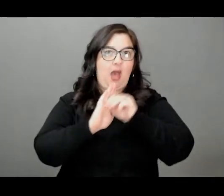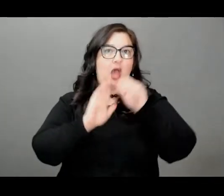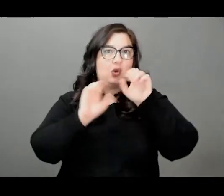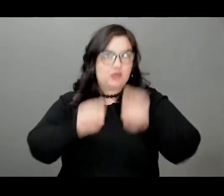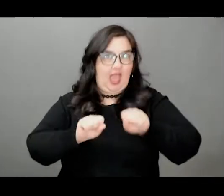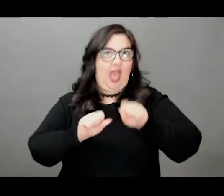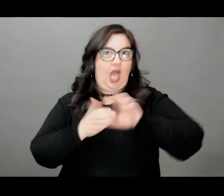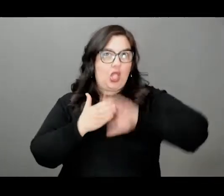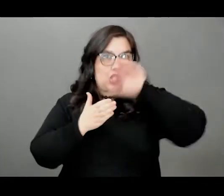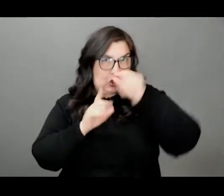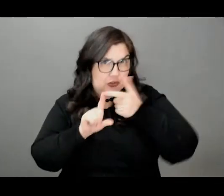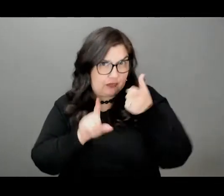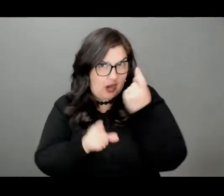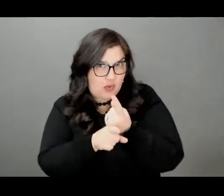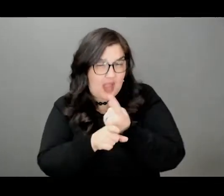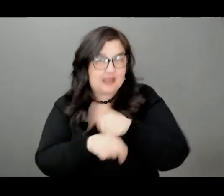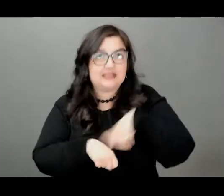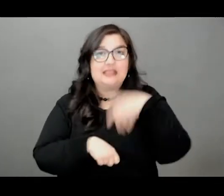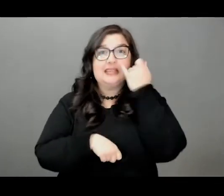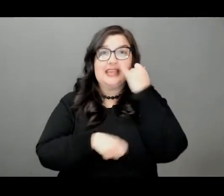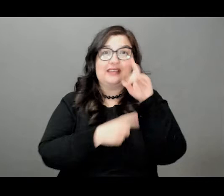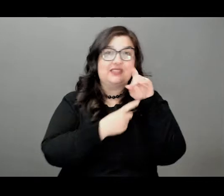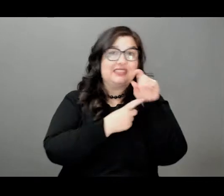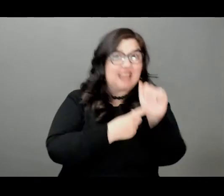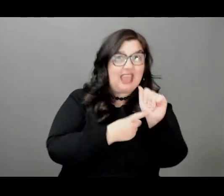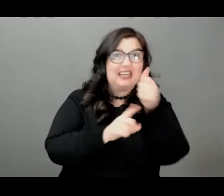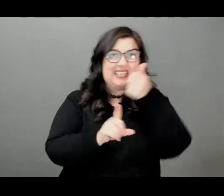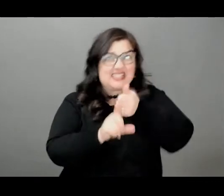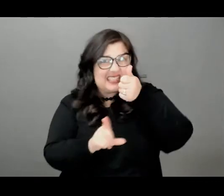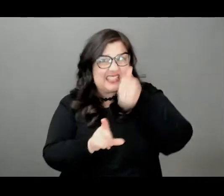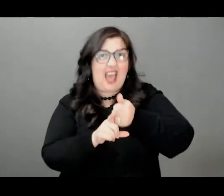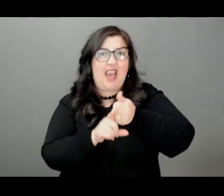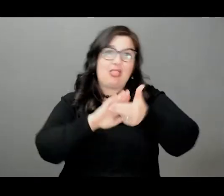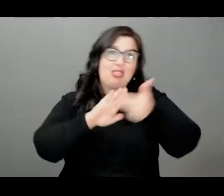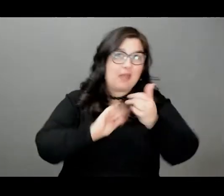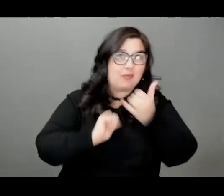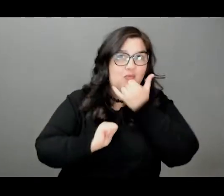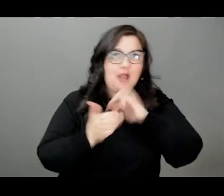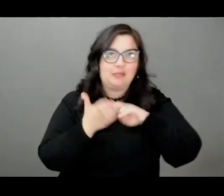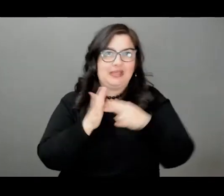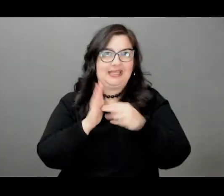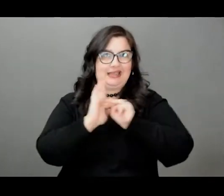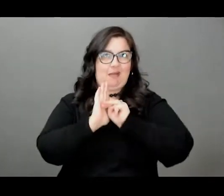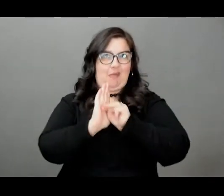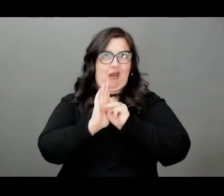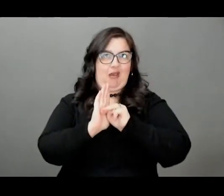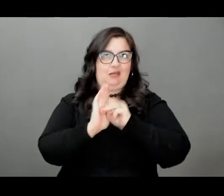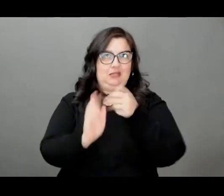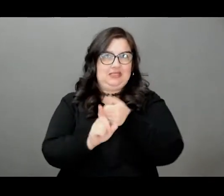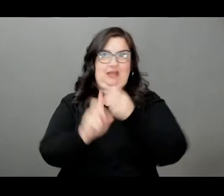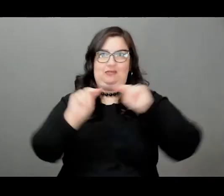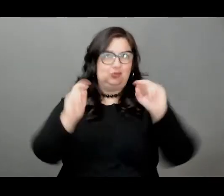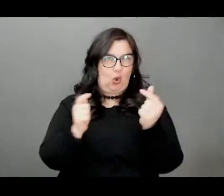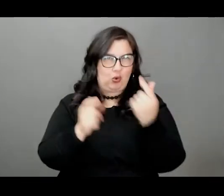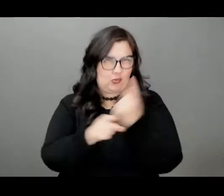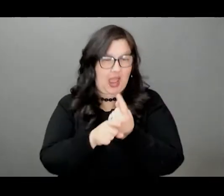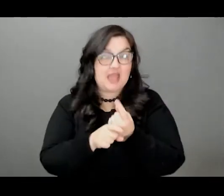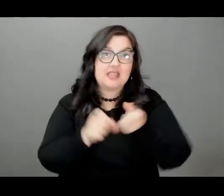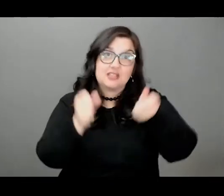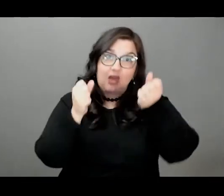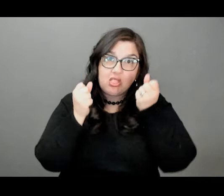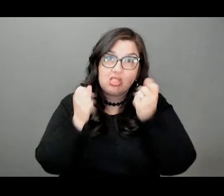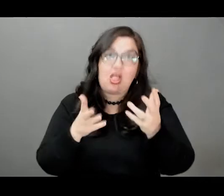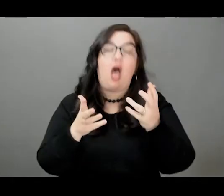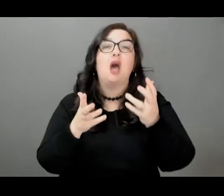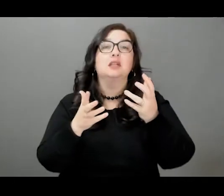labeled is the best the model can learn from, right? If you have data that's labeled wrongly, then the model is